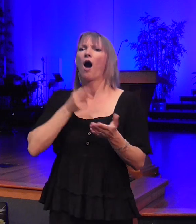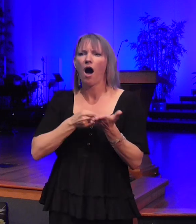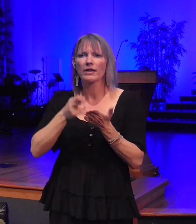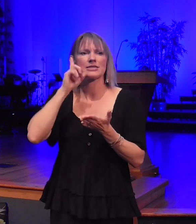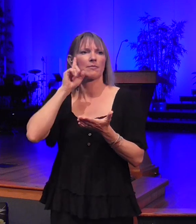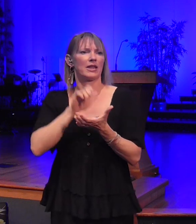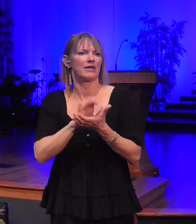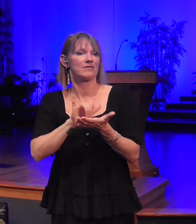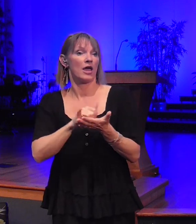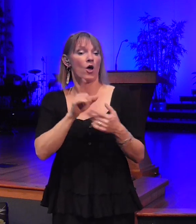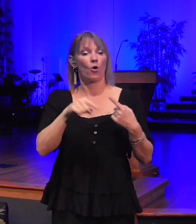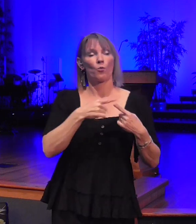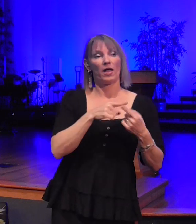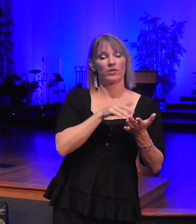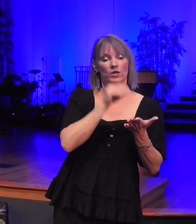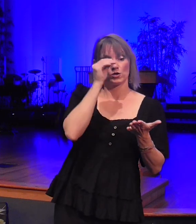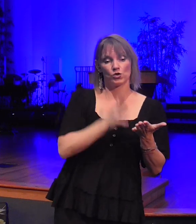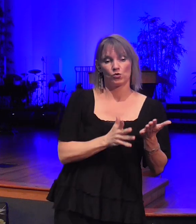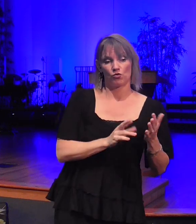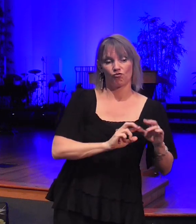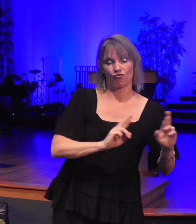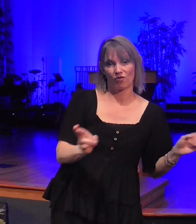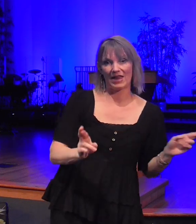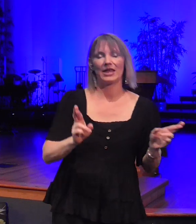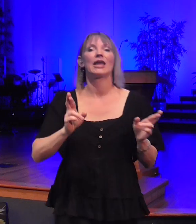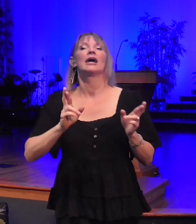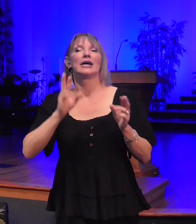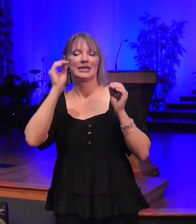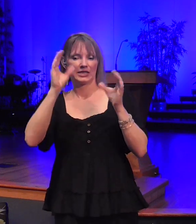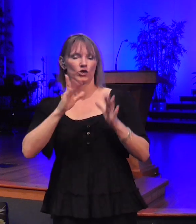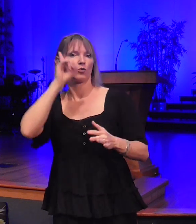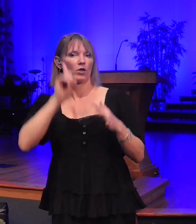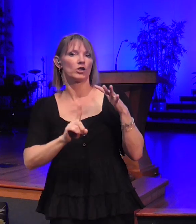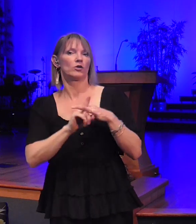ready, the teacher will appear. Yoda is going to show up.